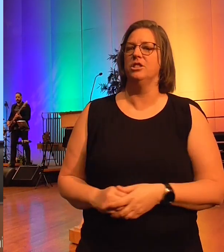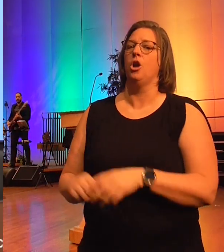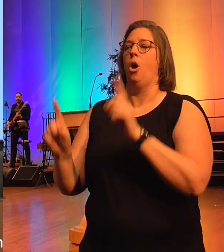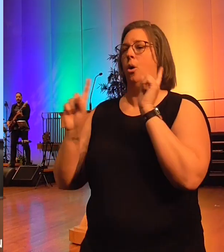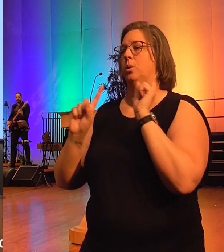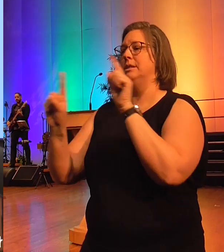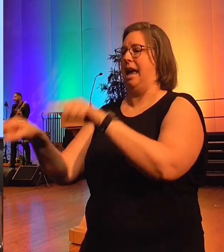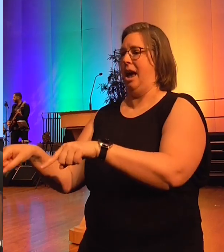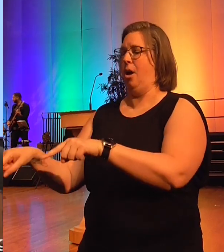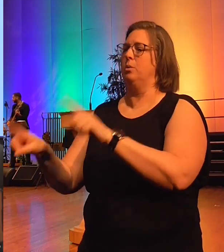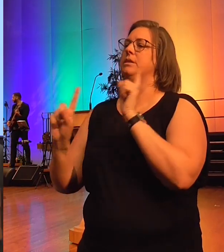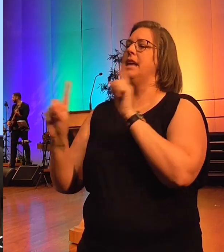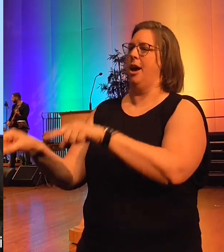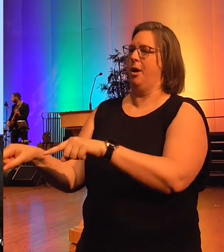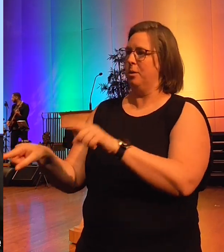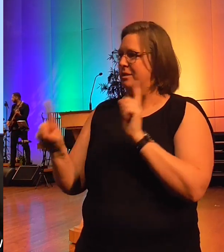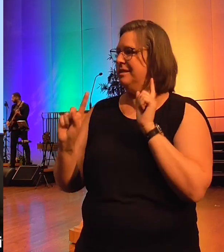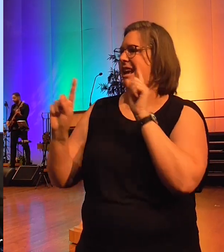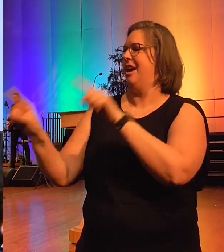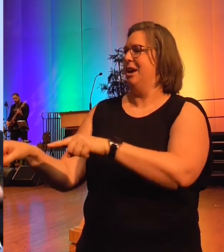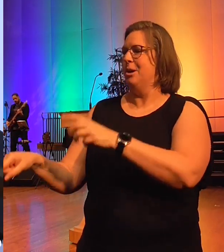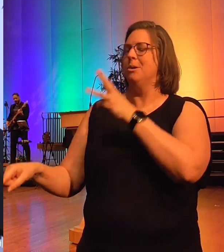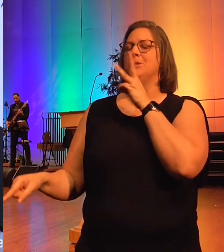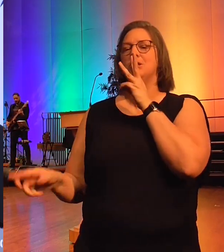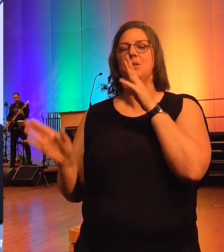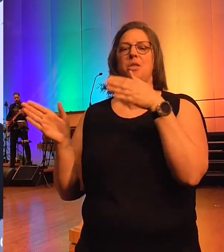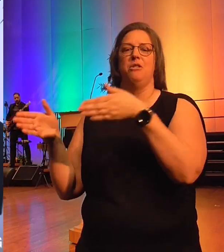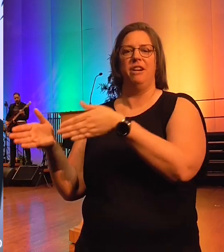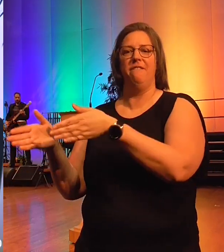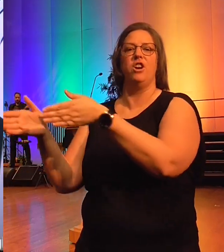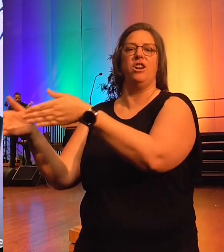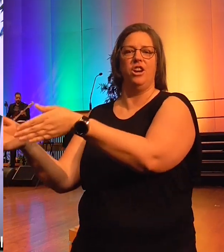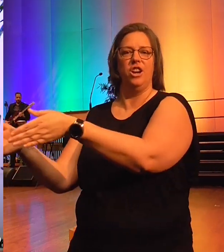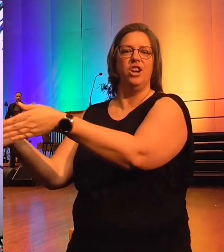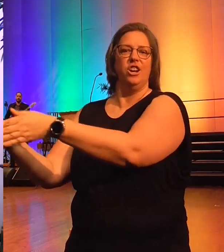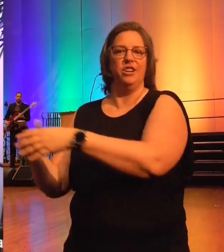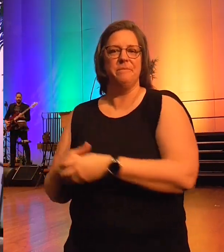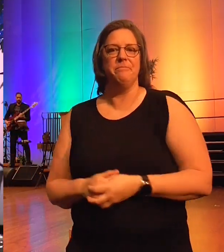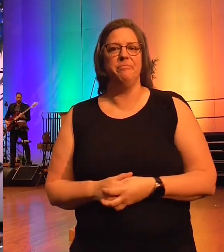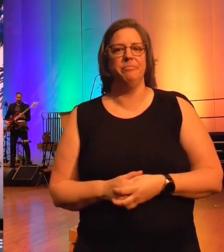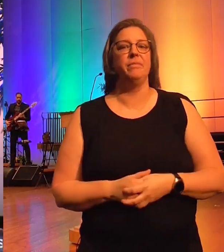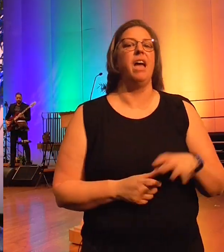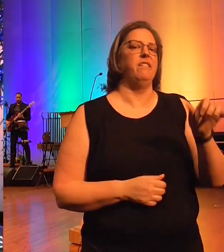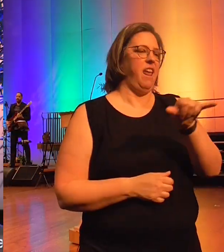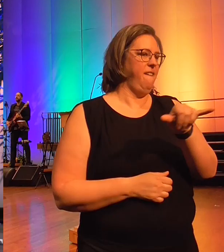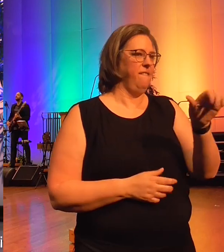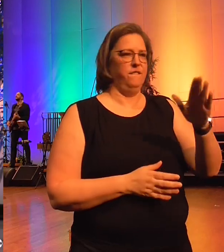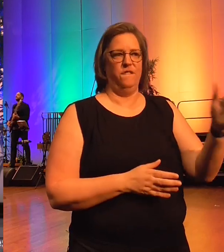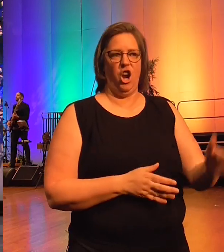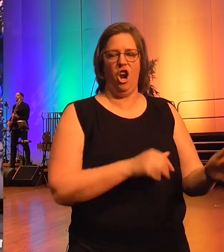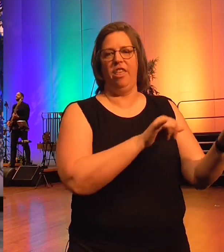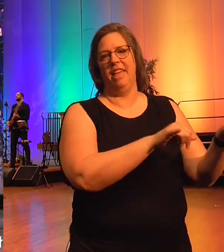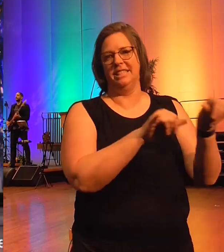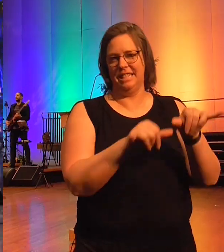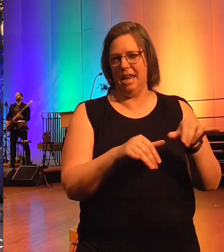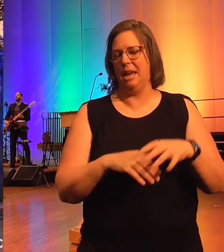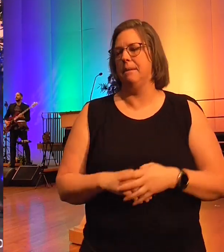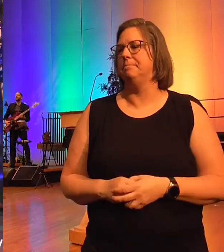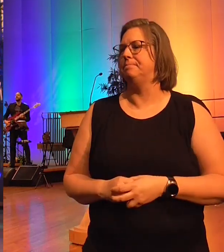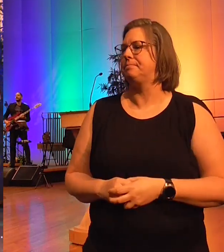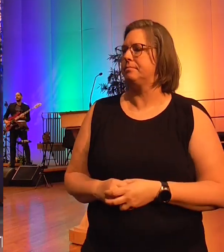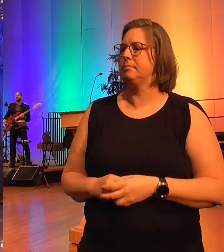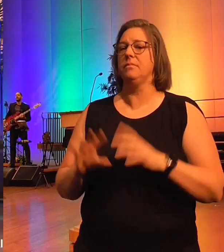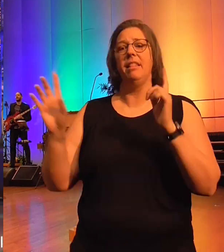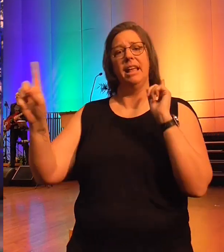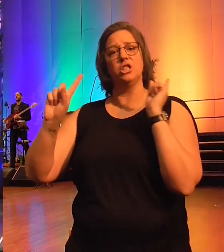go down, down, down to the river. Never the same. Let's